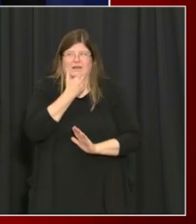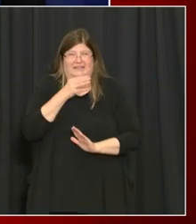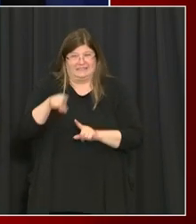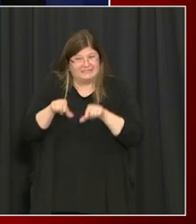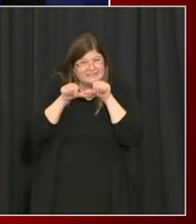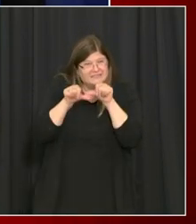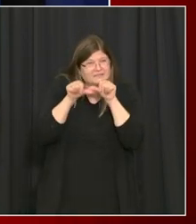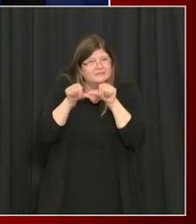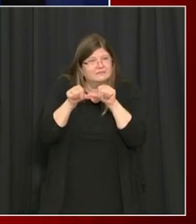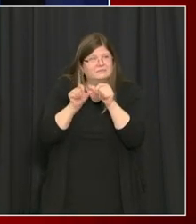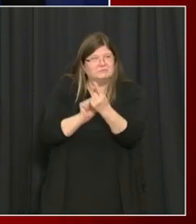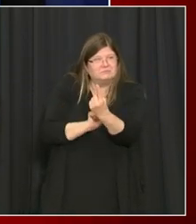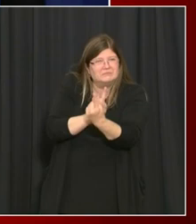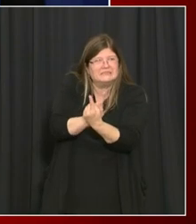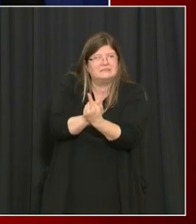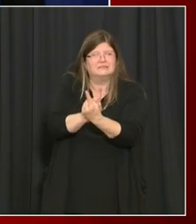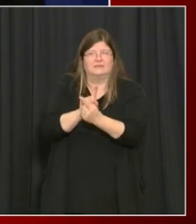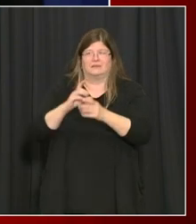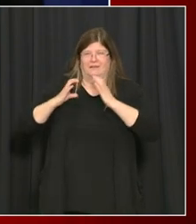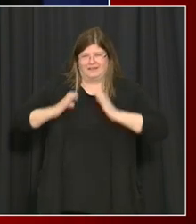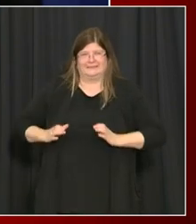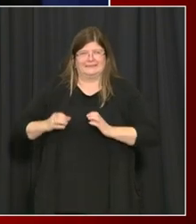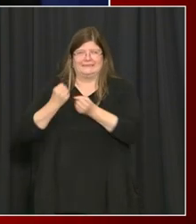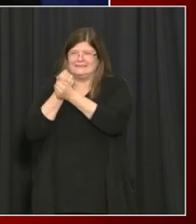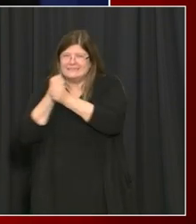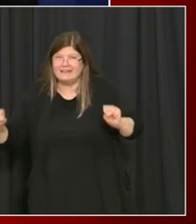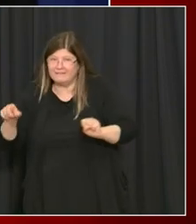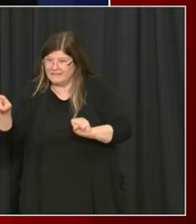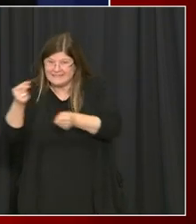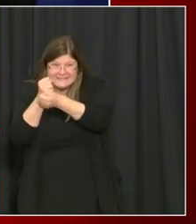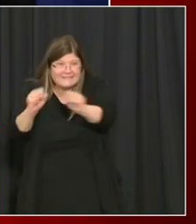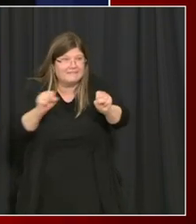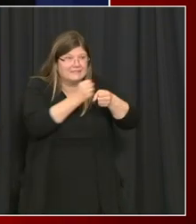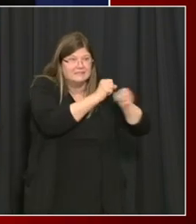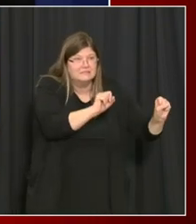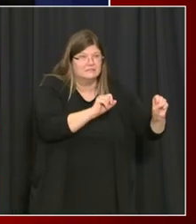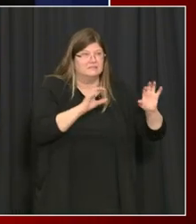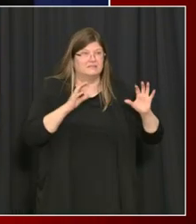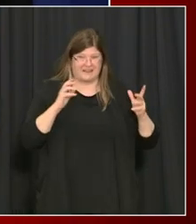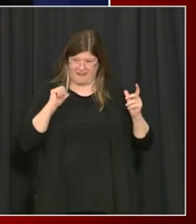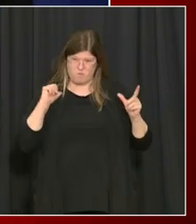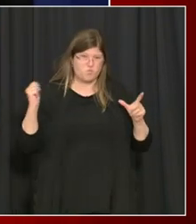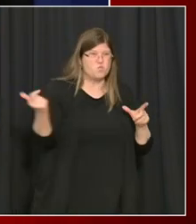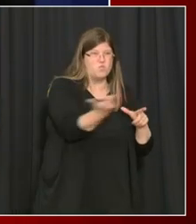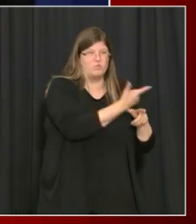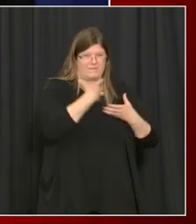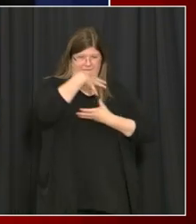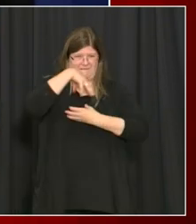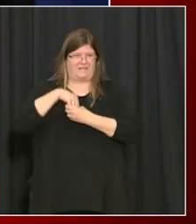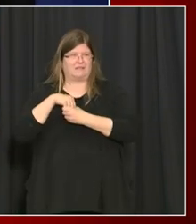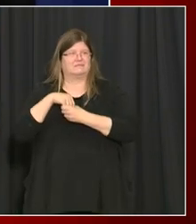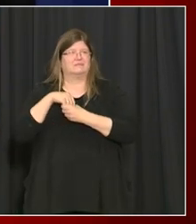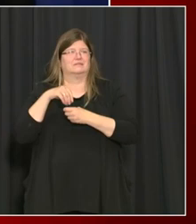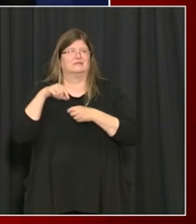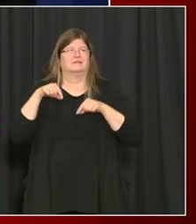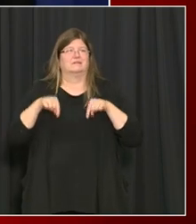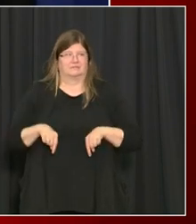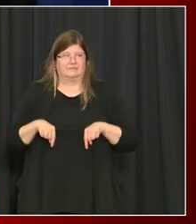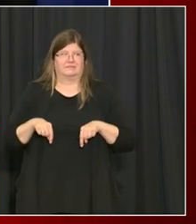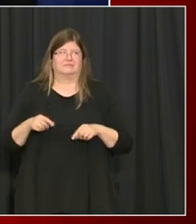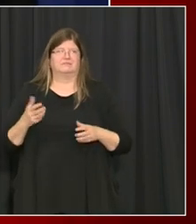their employees safe. So we're going to be working very collaboratively to make sure that everybody understands exactly how this process should be